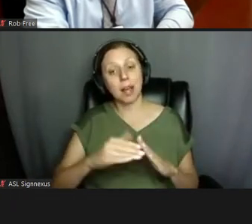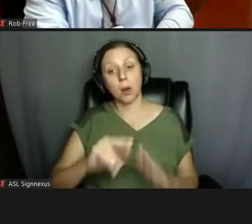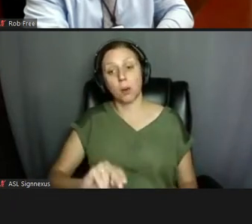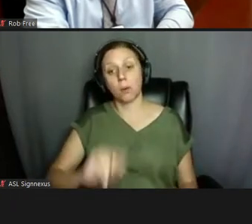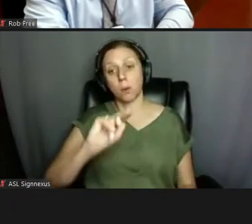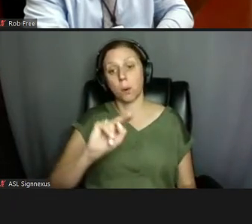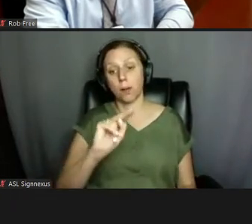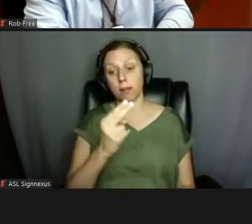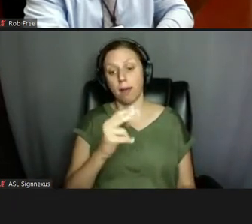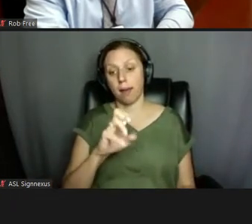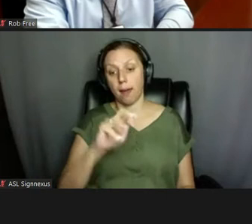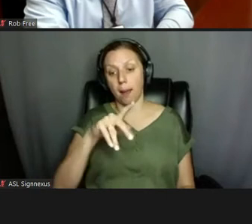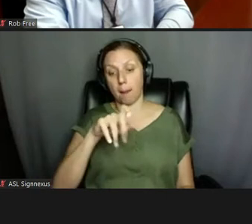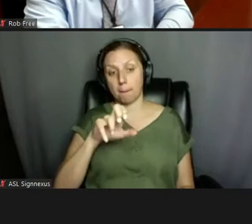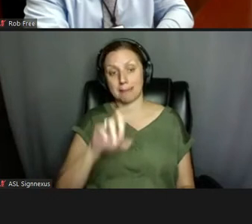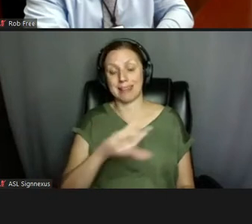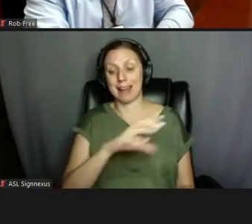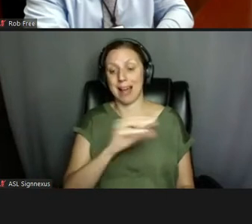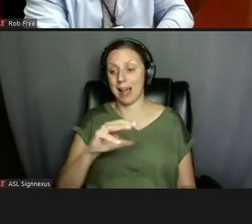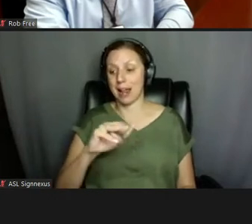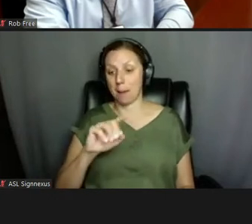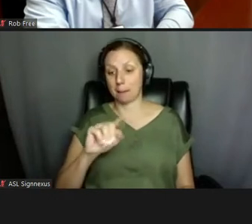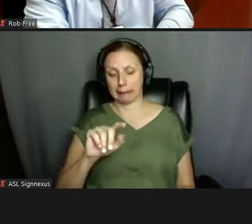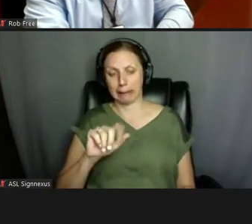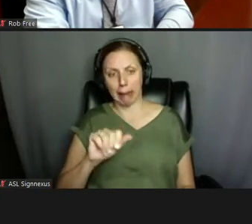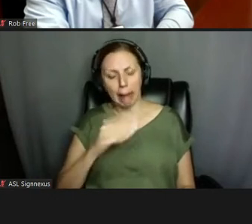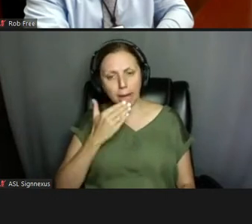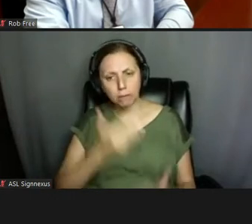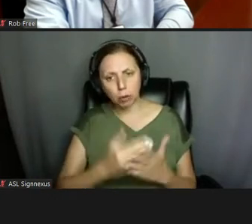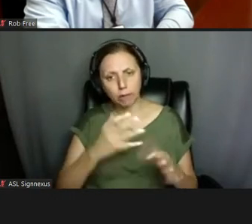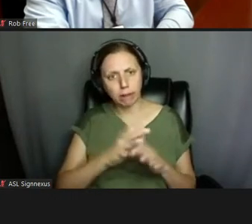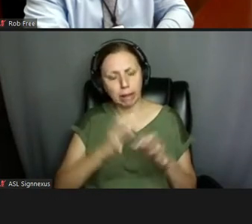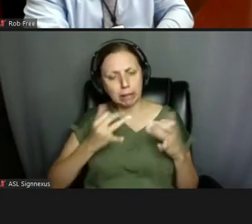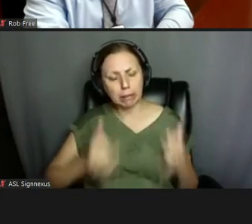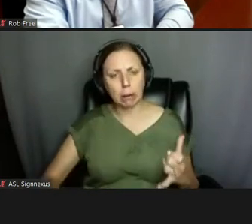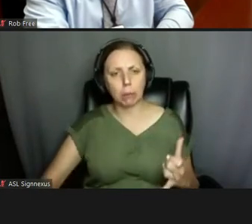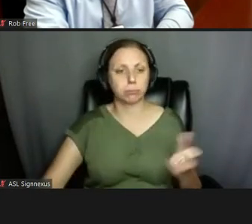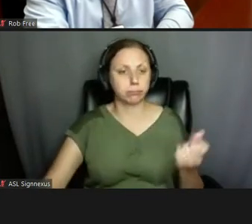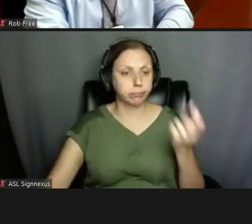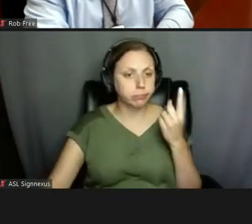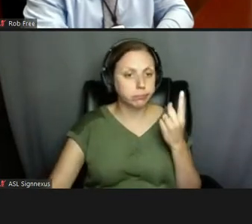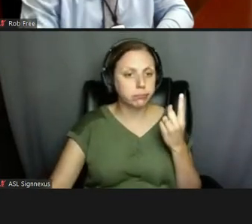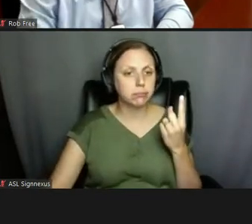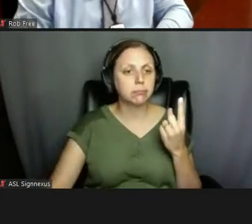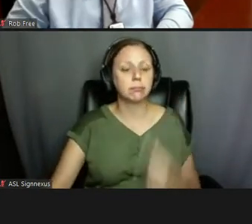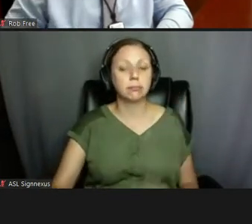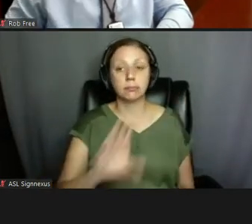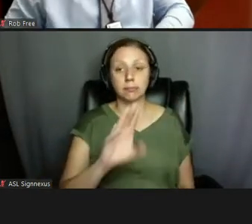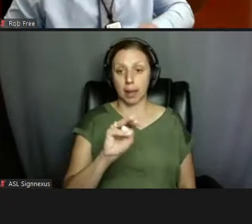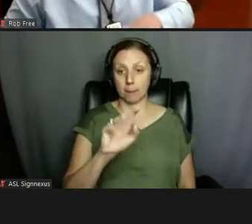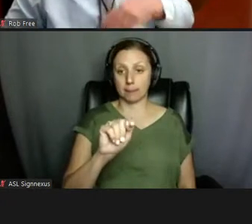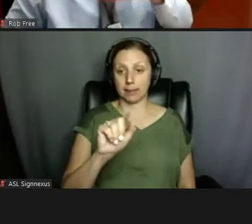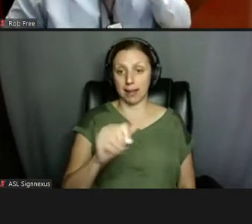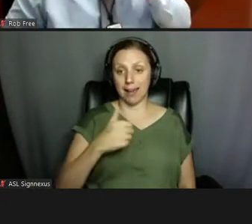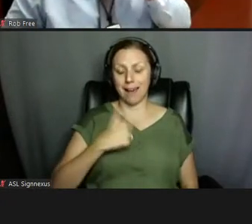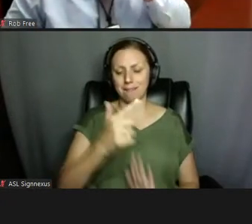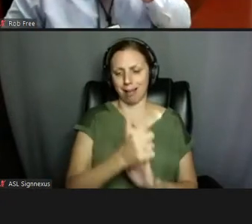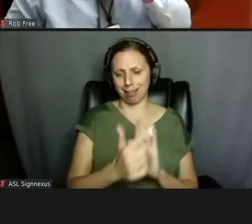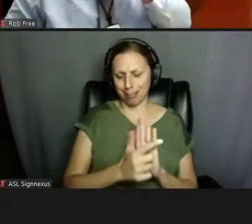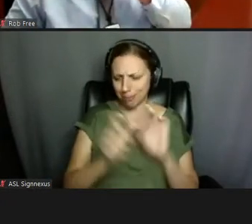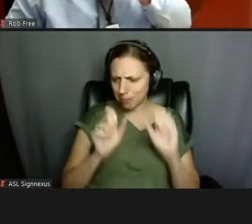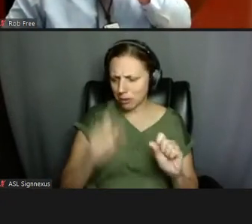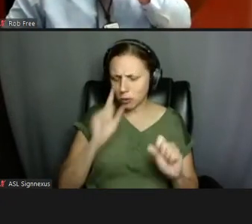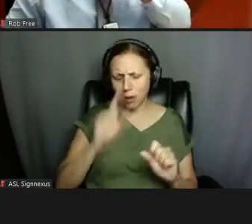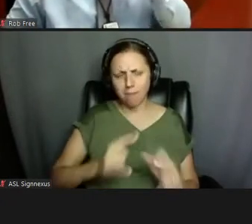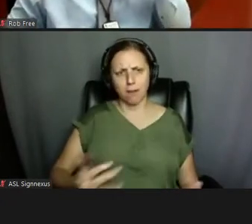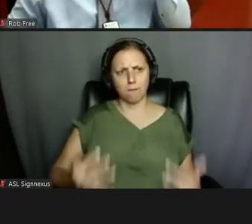MTA act together in good faith now. The MTA has the legal capacity to enter into a friendly